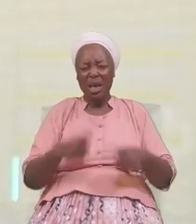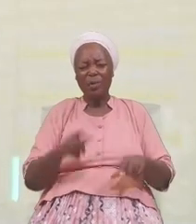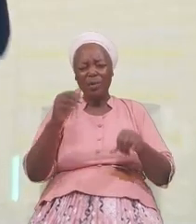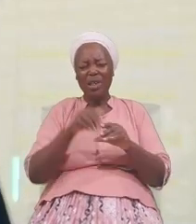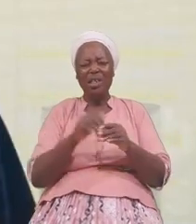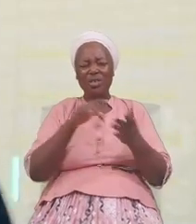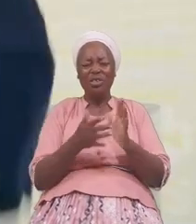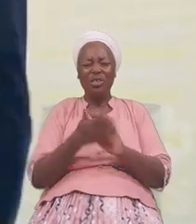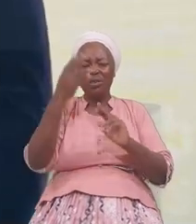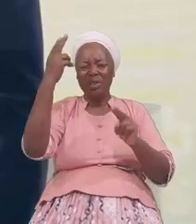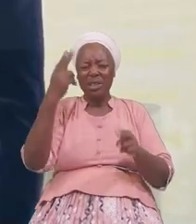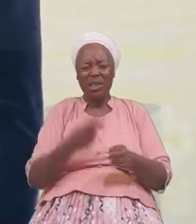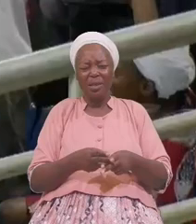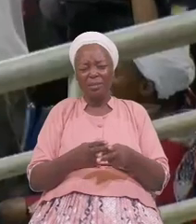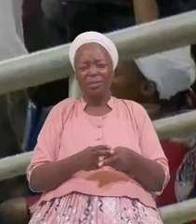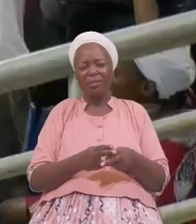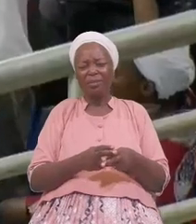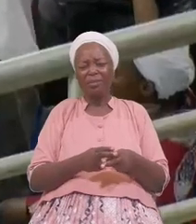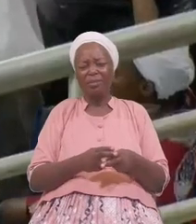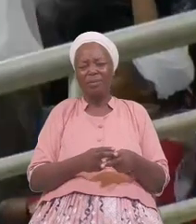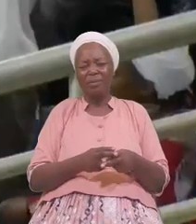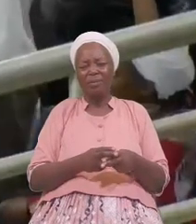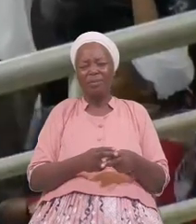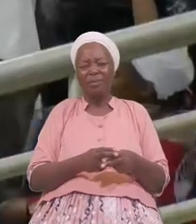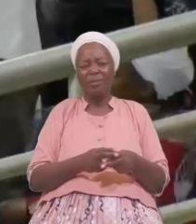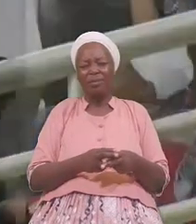in Jesus' name.